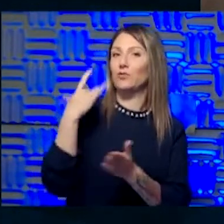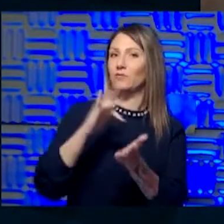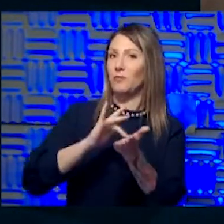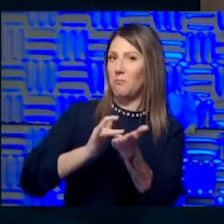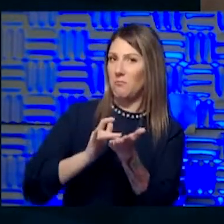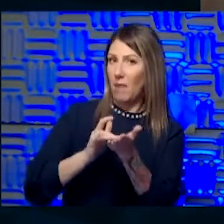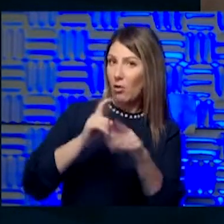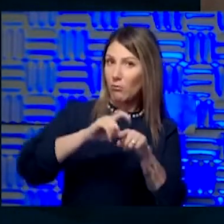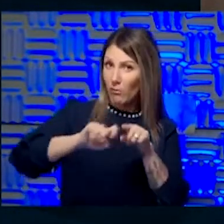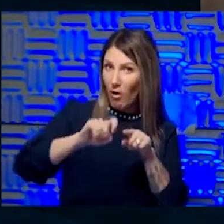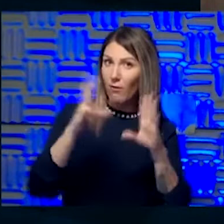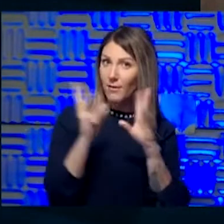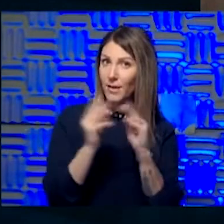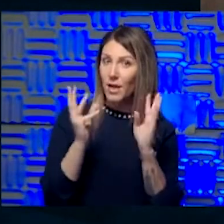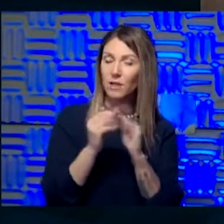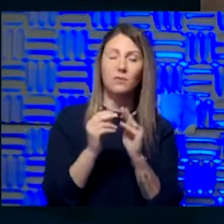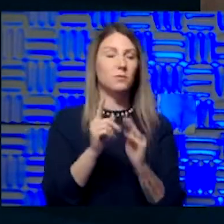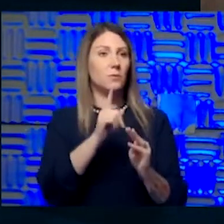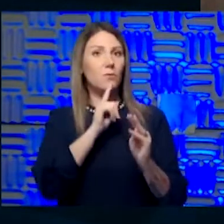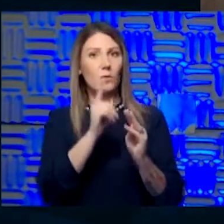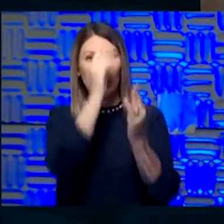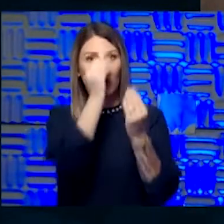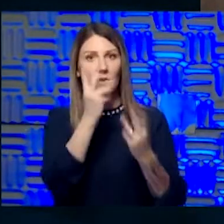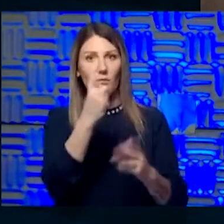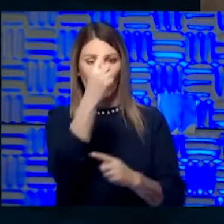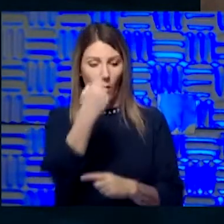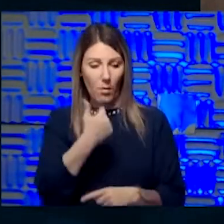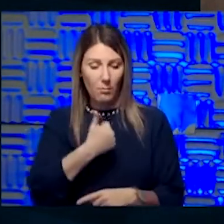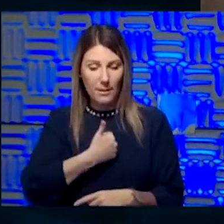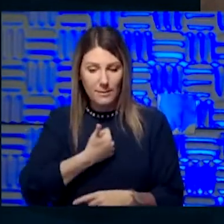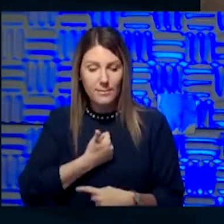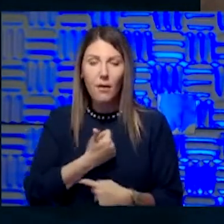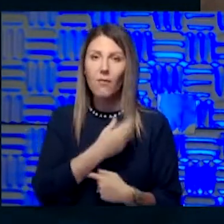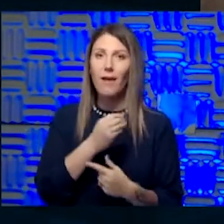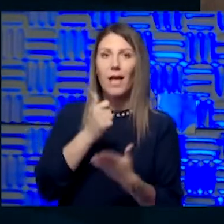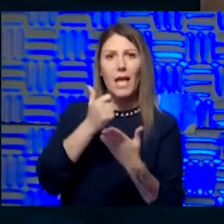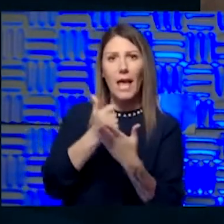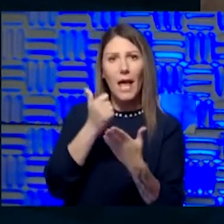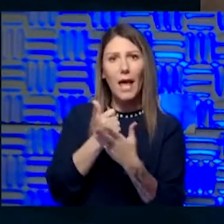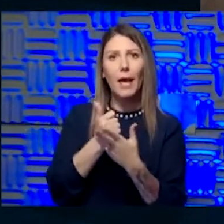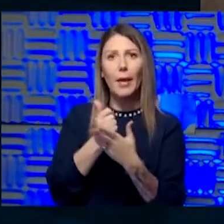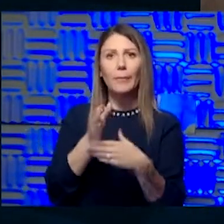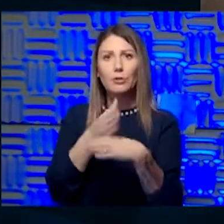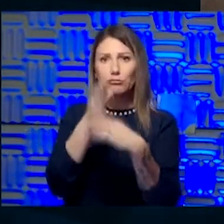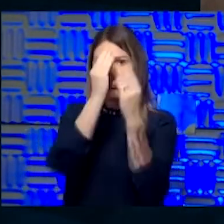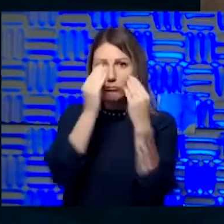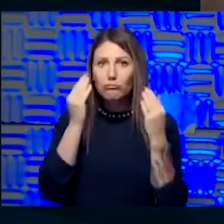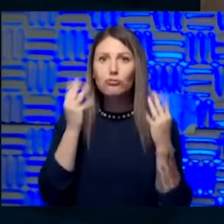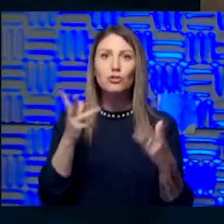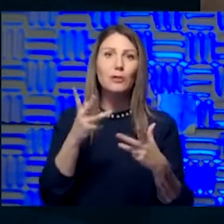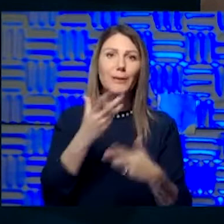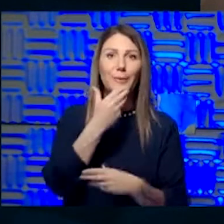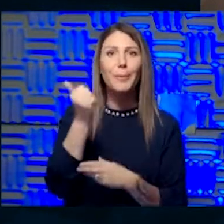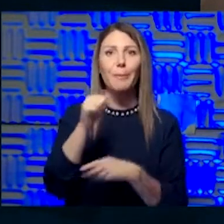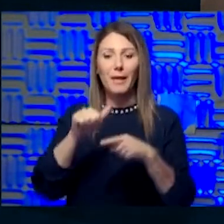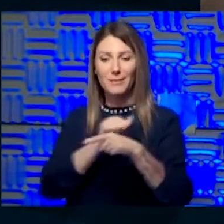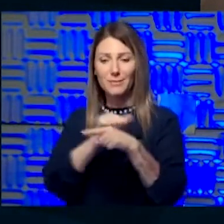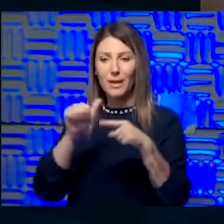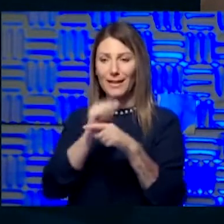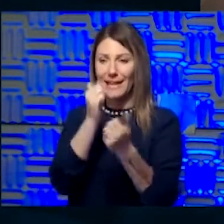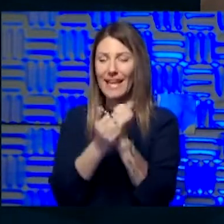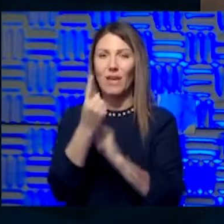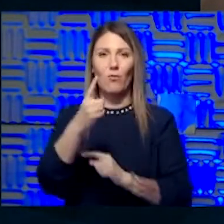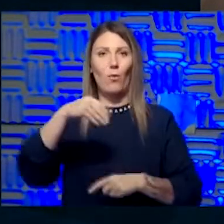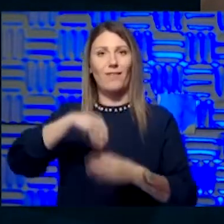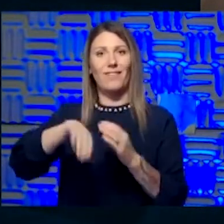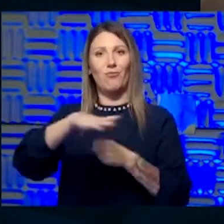calls have been extremely informative to me and helpful as we share best practices and better understand what everybody in the region is doing. So I just want